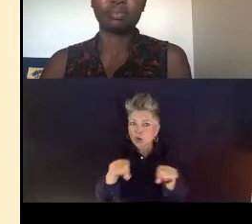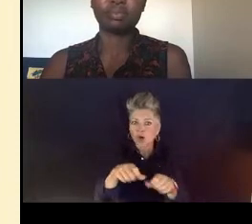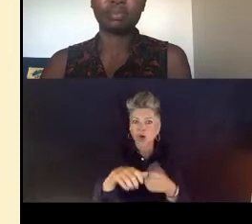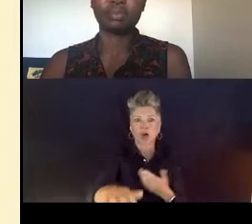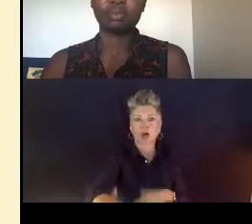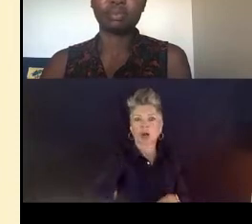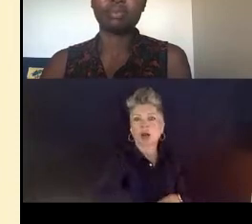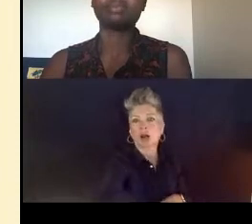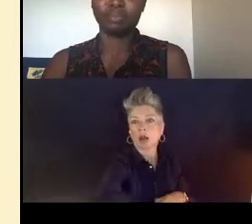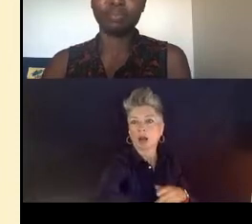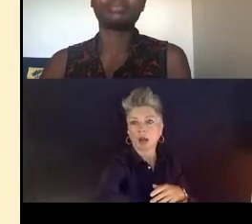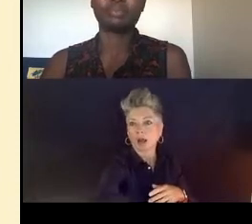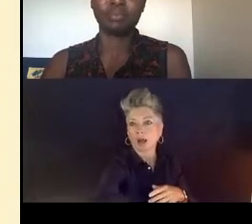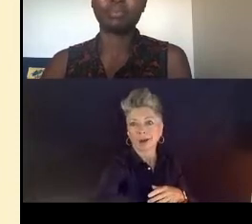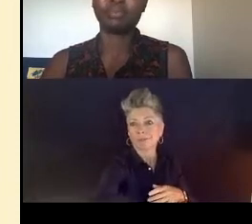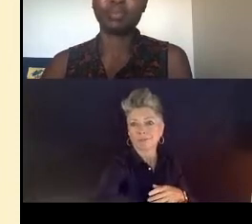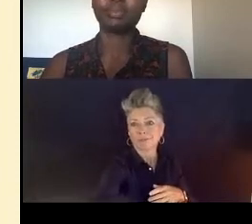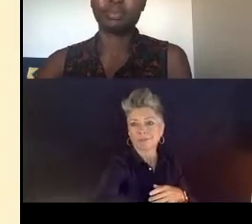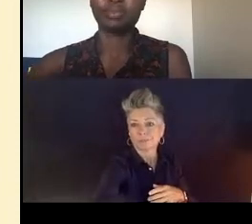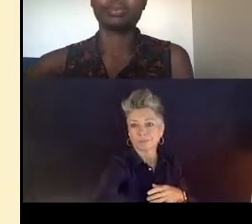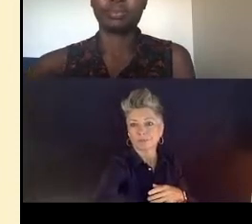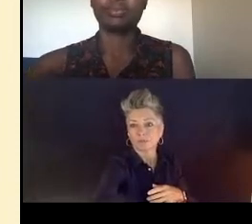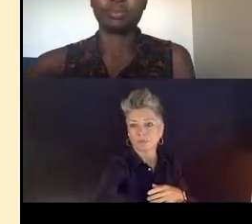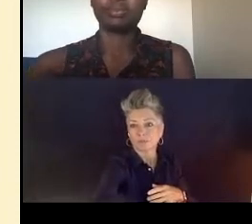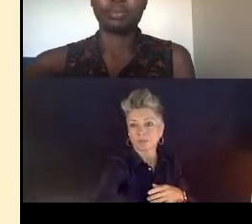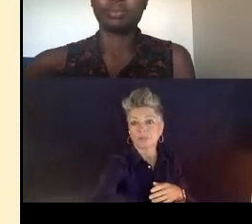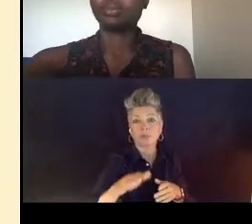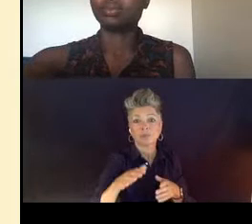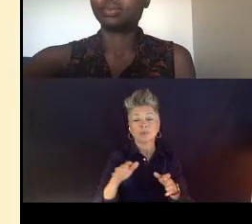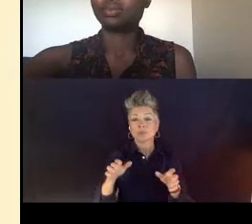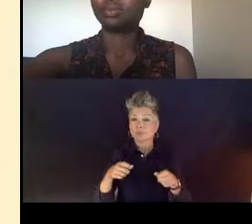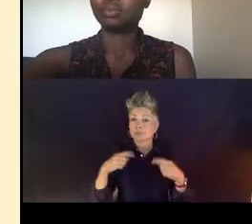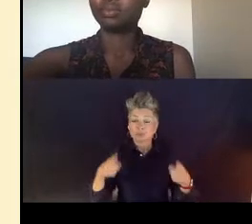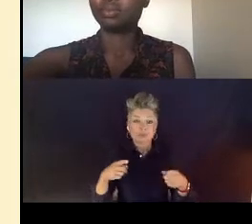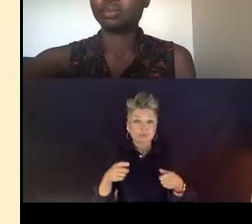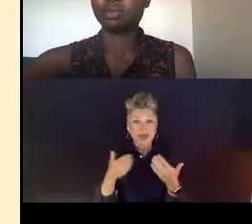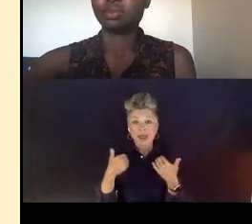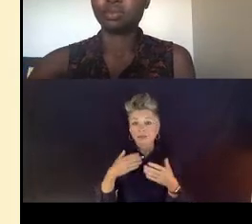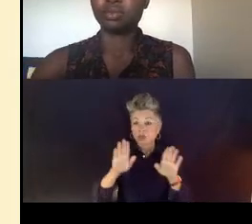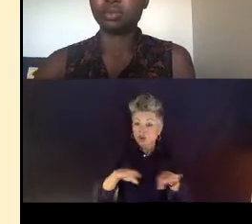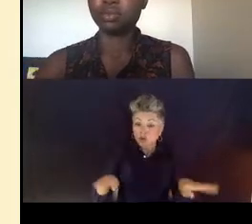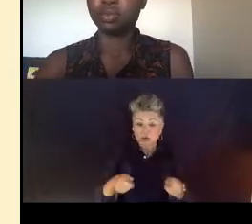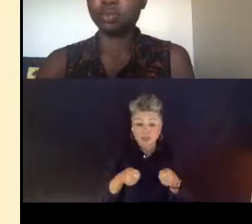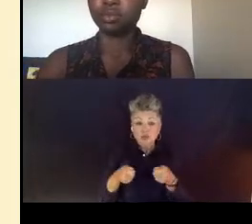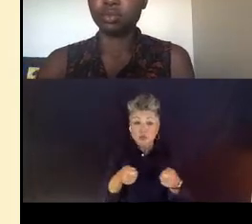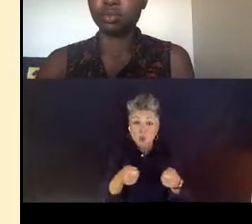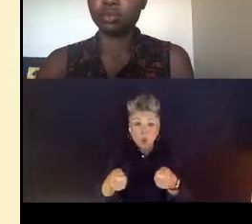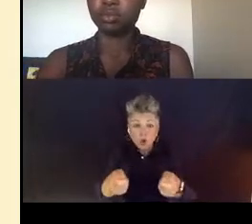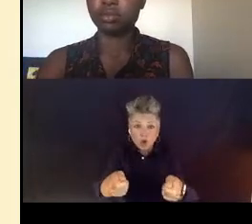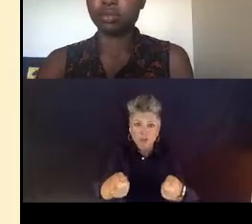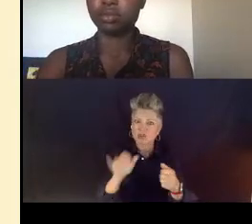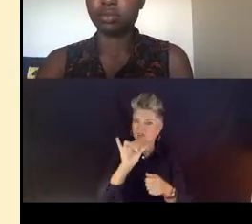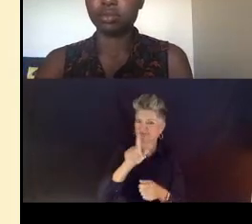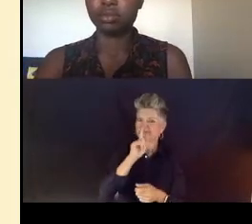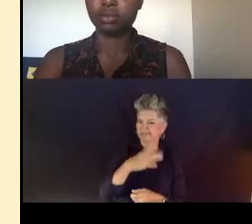their children in strollers, etc. So this is a really interesting slide. So